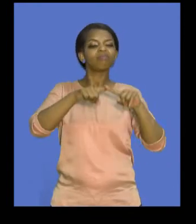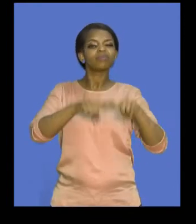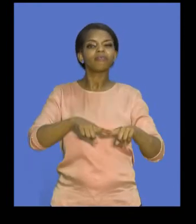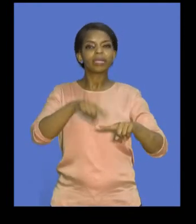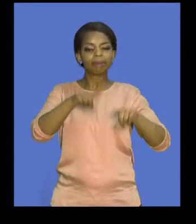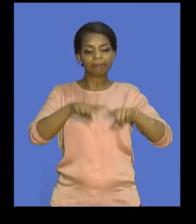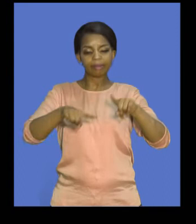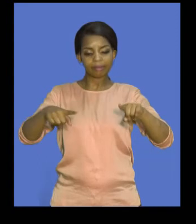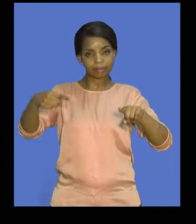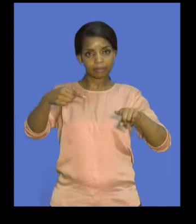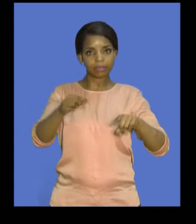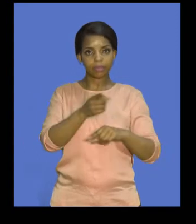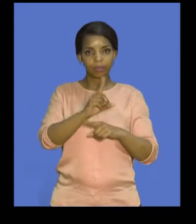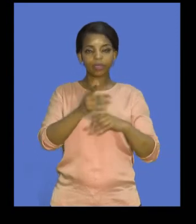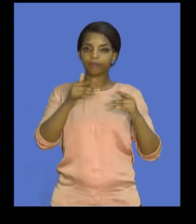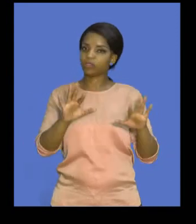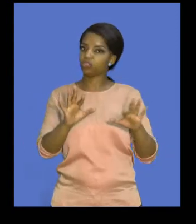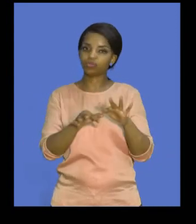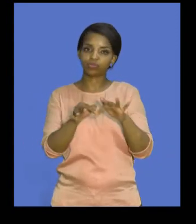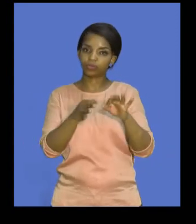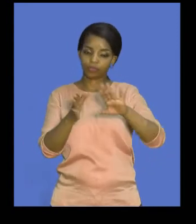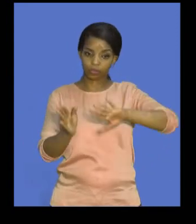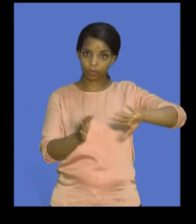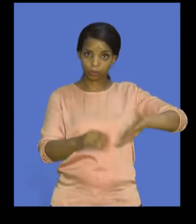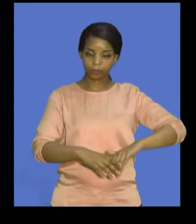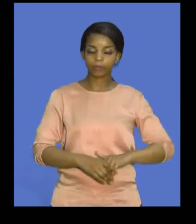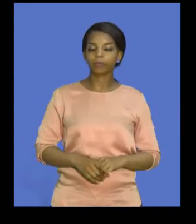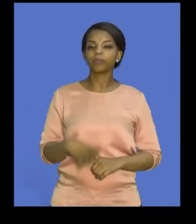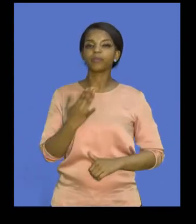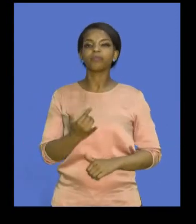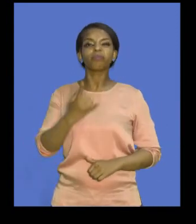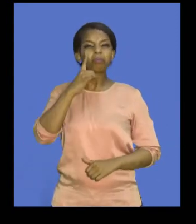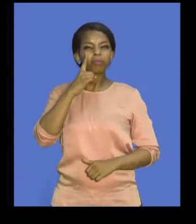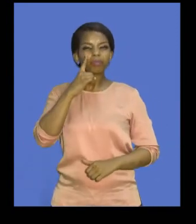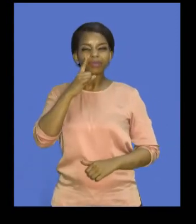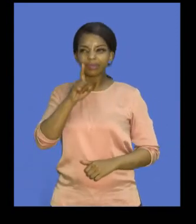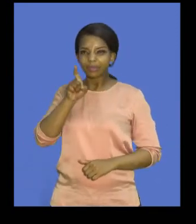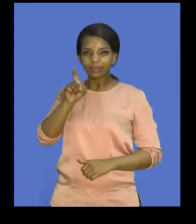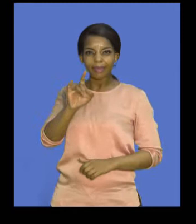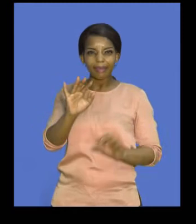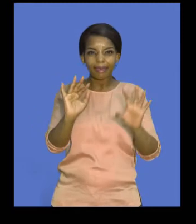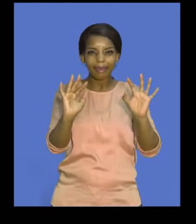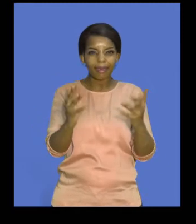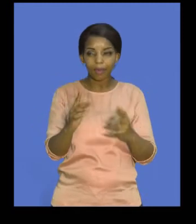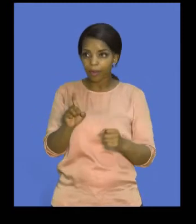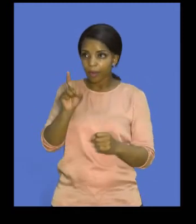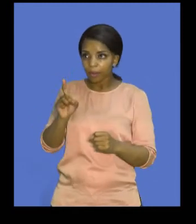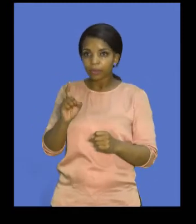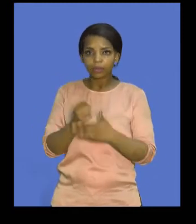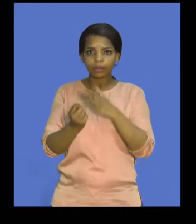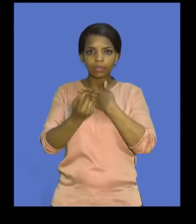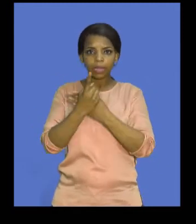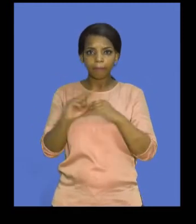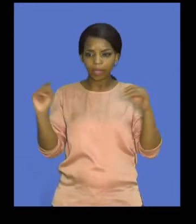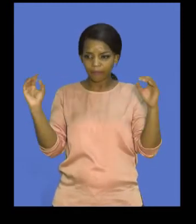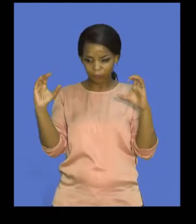we want to see how the magnitude of the electrostatic force is affected by changing the charge.